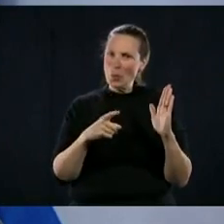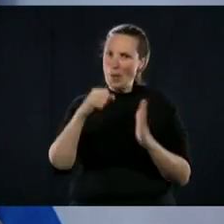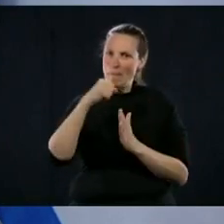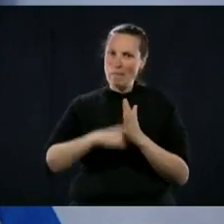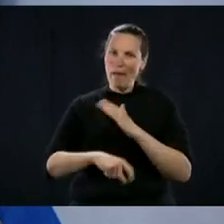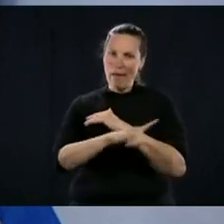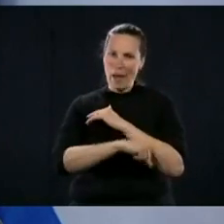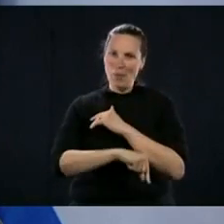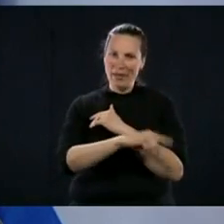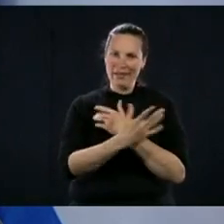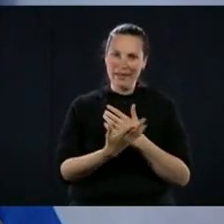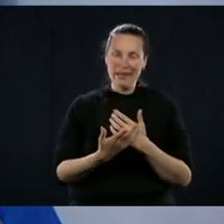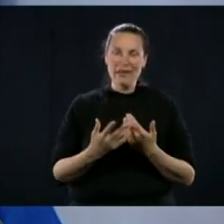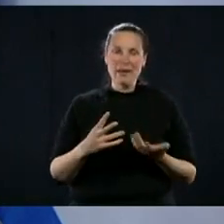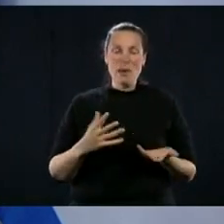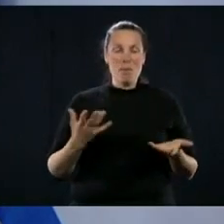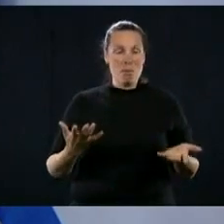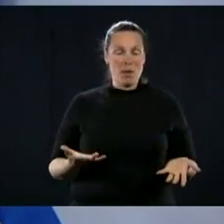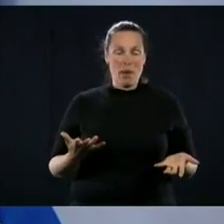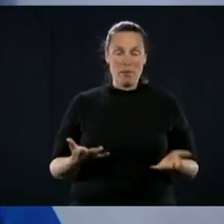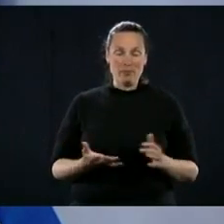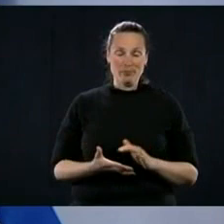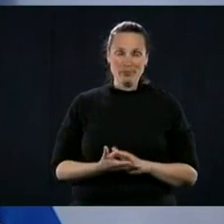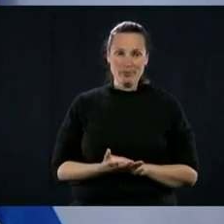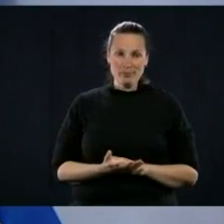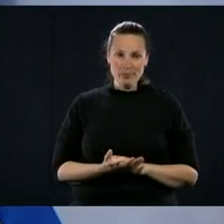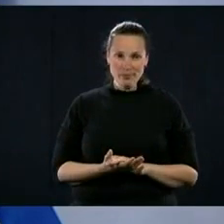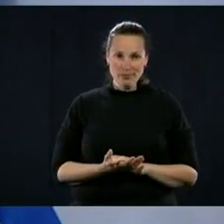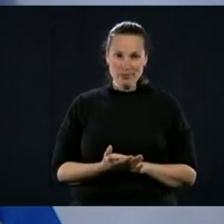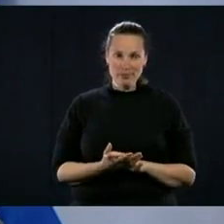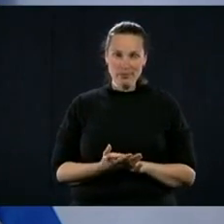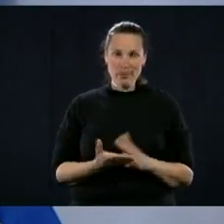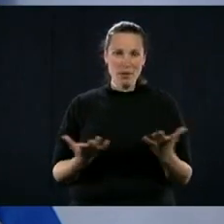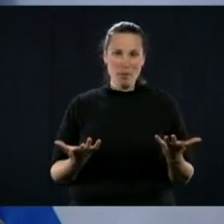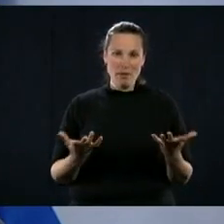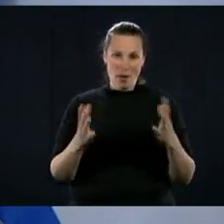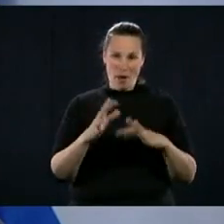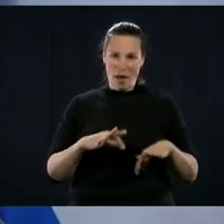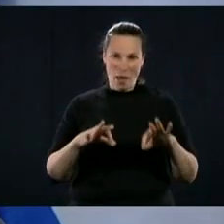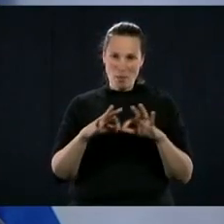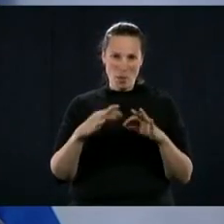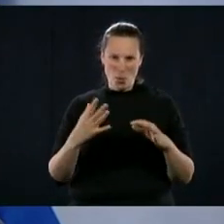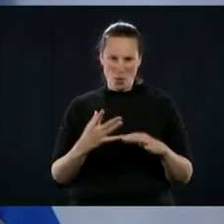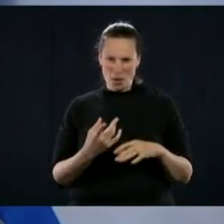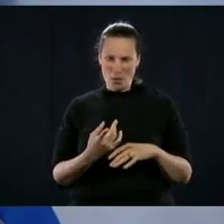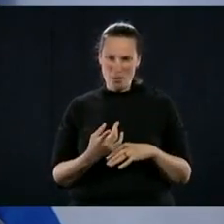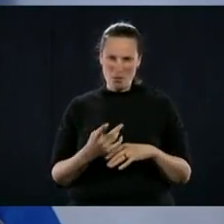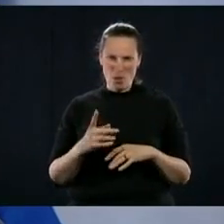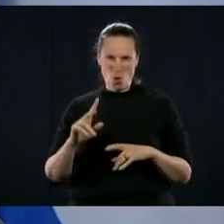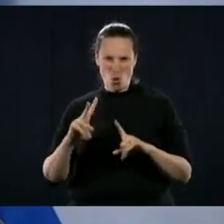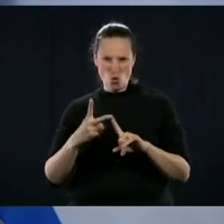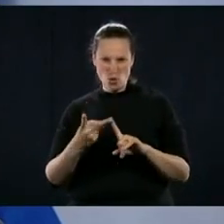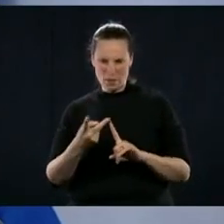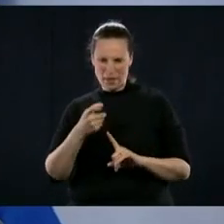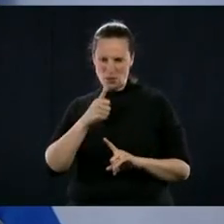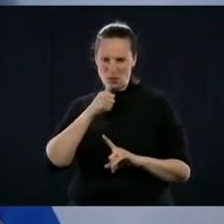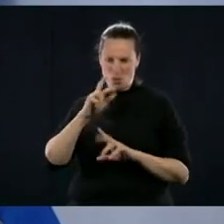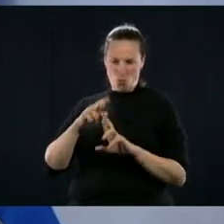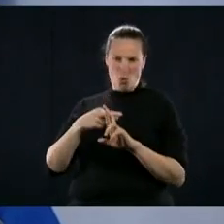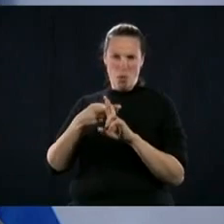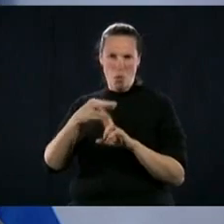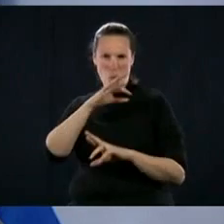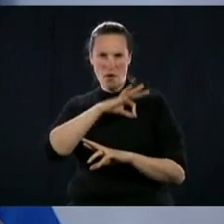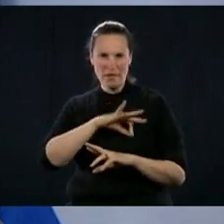probably of labor force. But of course, what is also important, and also to be able to answer the other question as